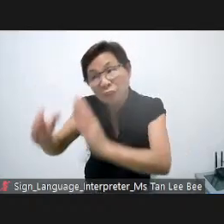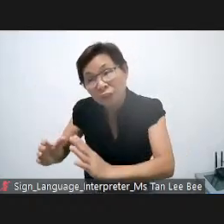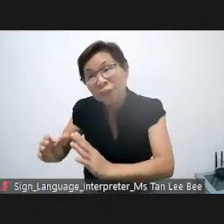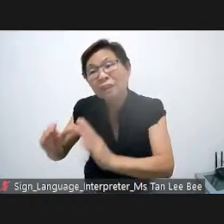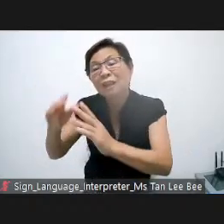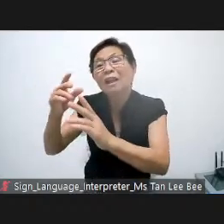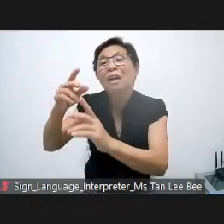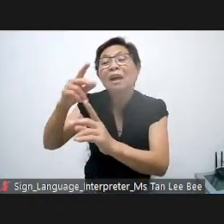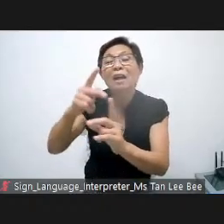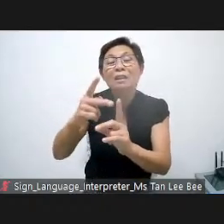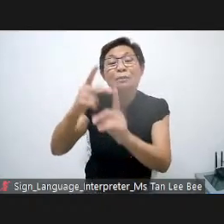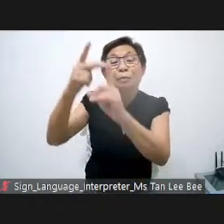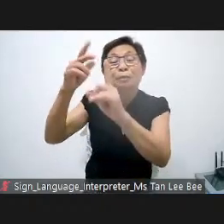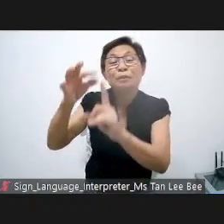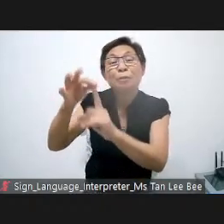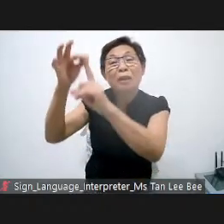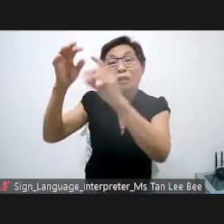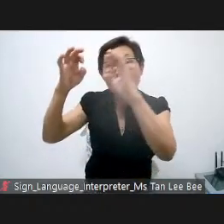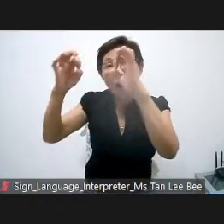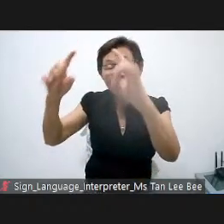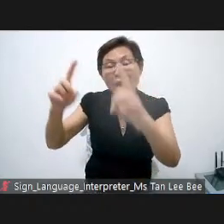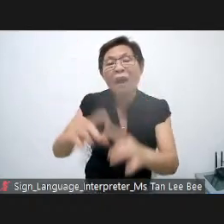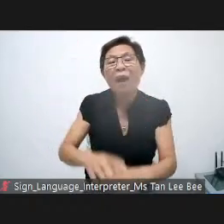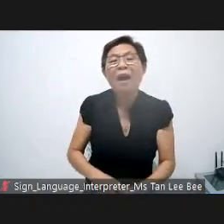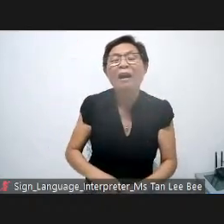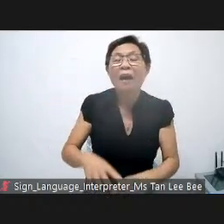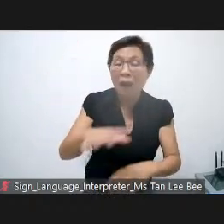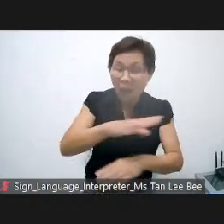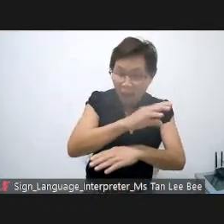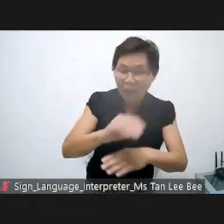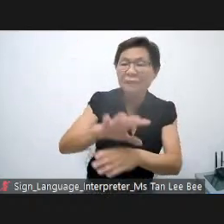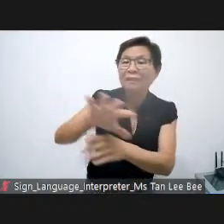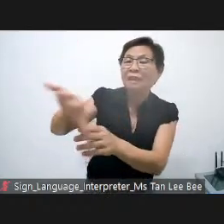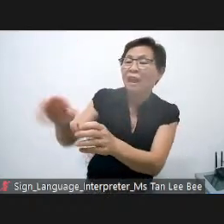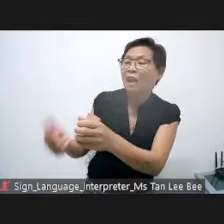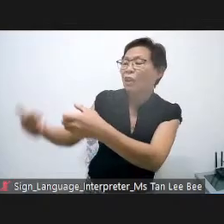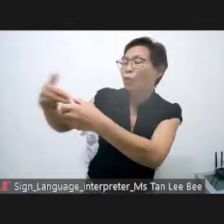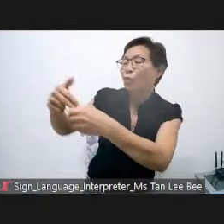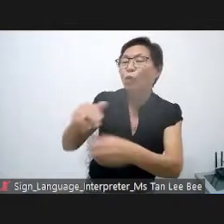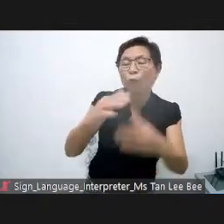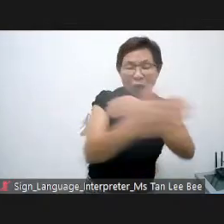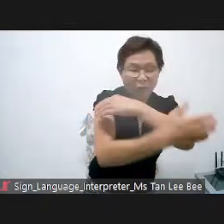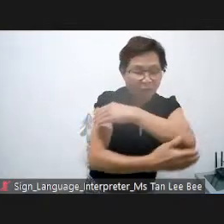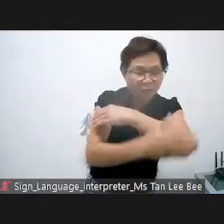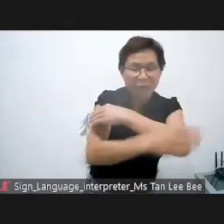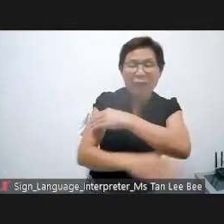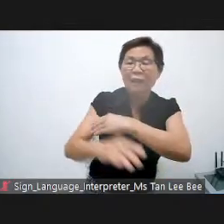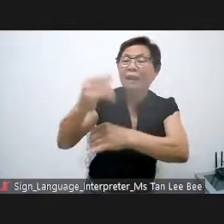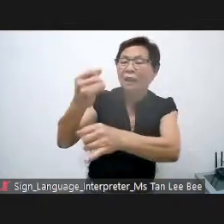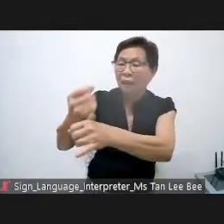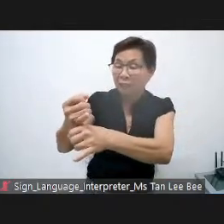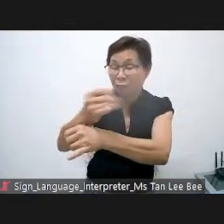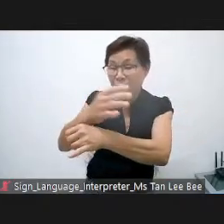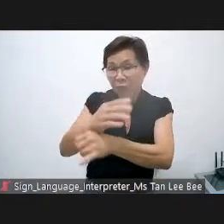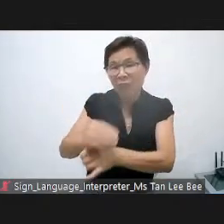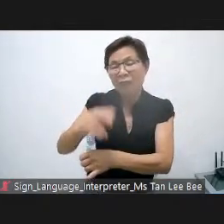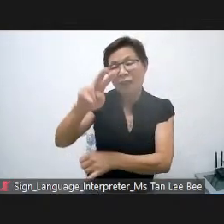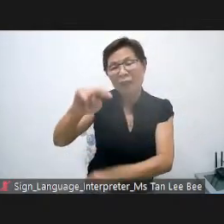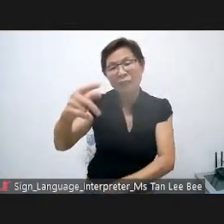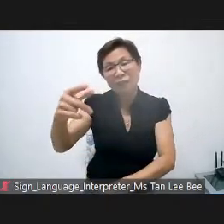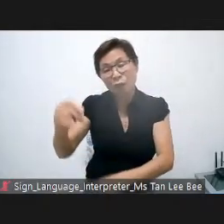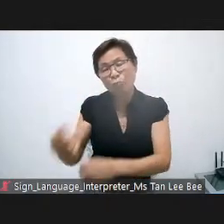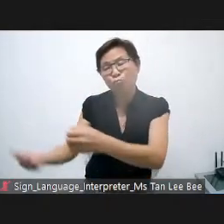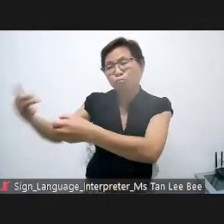foster collaborative efforts among countries, institutions, and non-profit organizations for